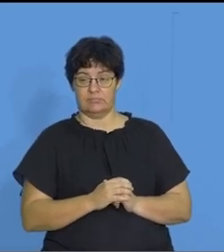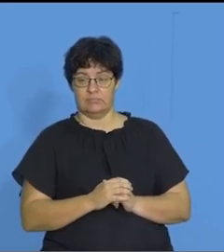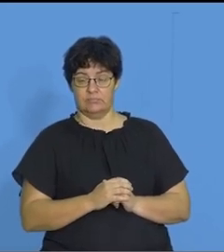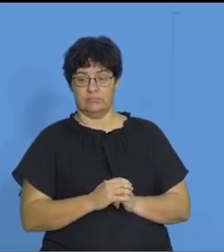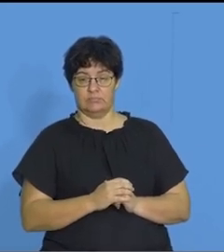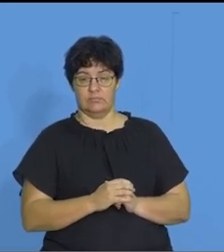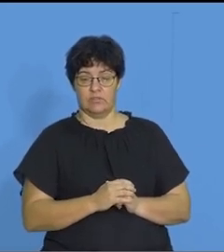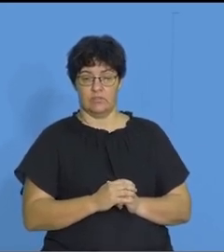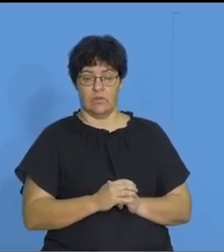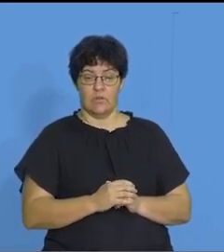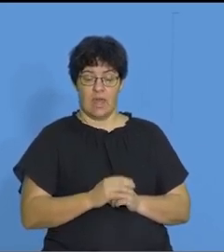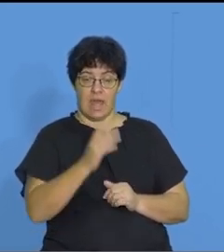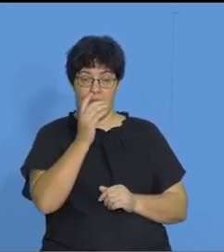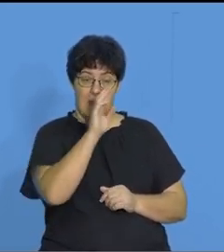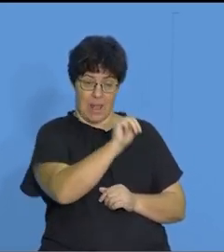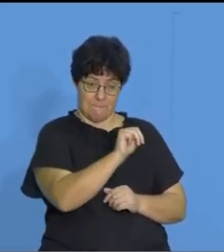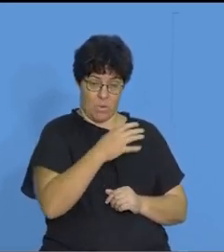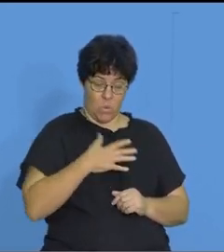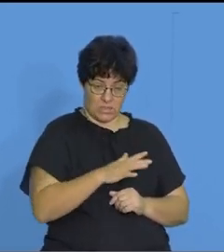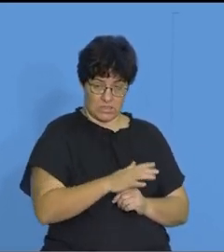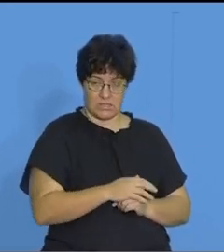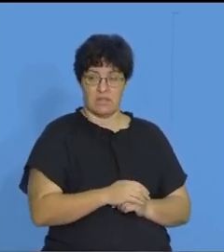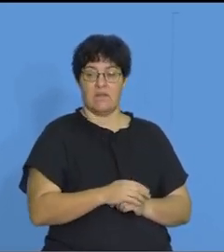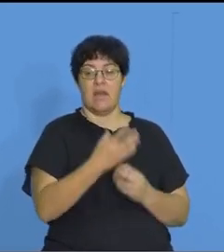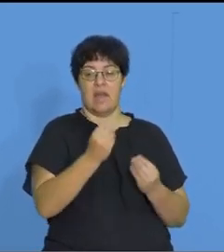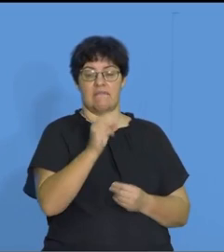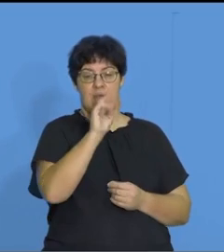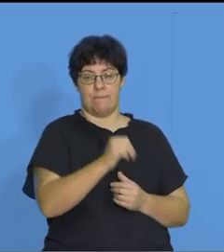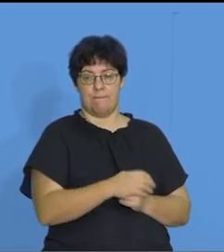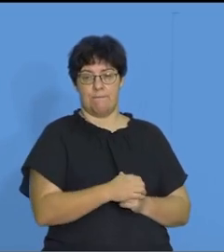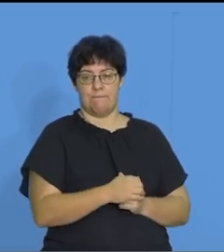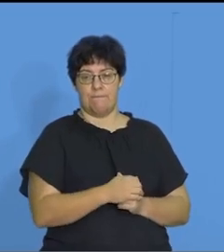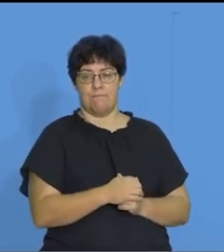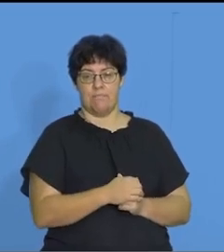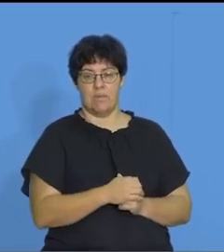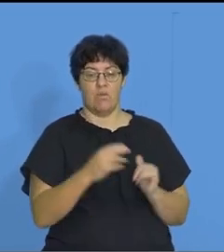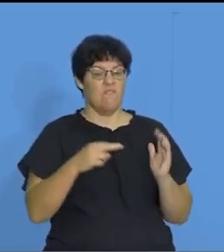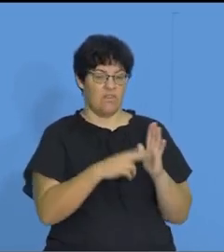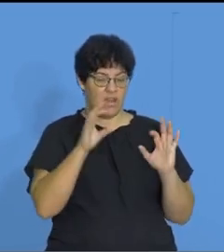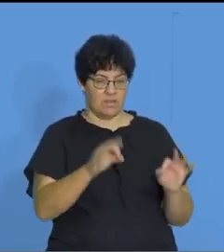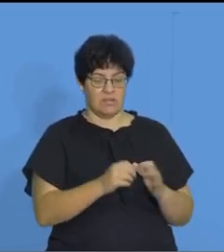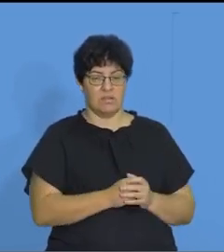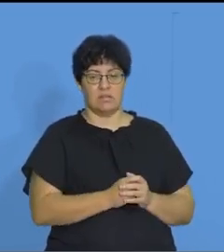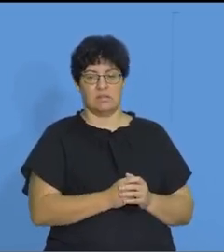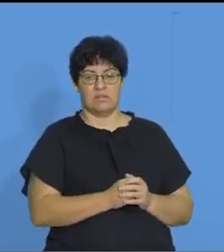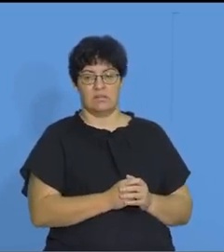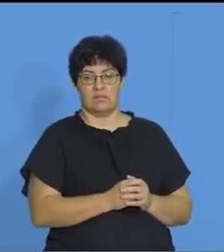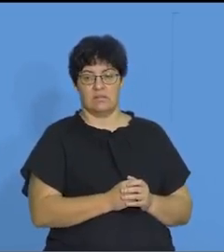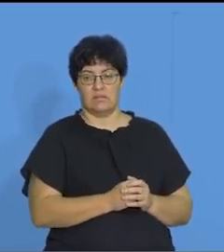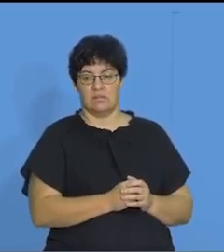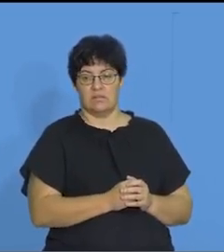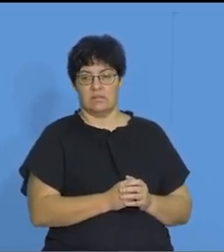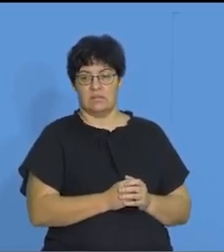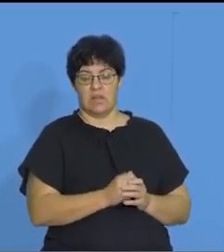So if we isolate the mass, we'll get a mass of, if we can quickly verify that,